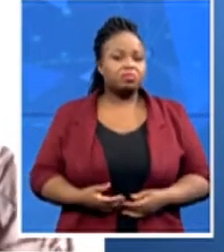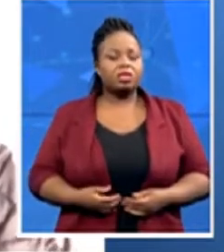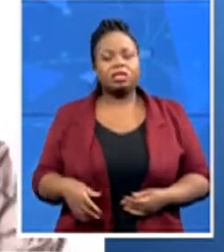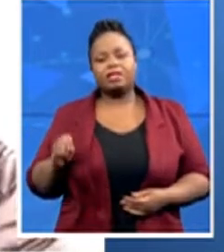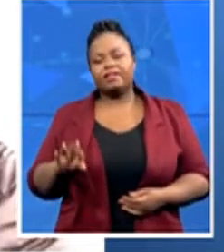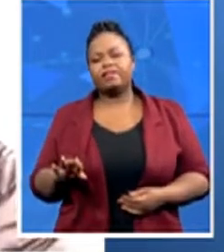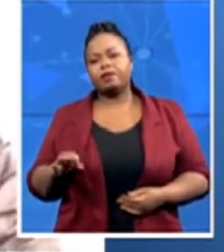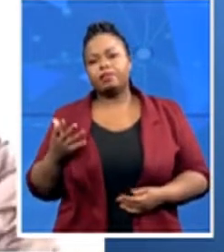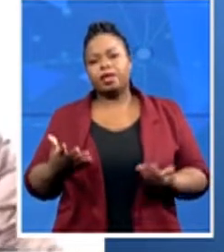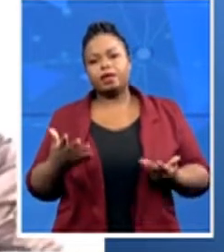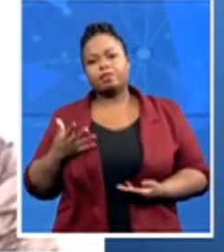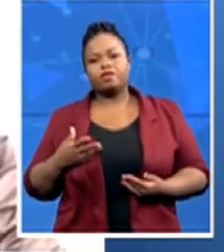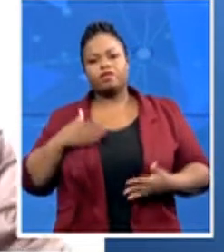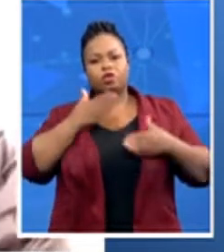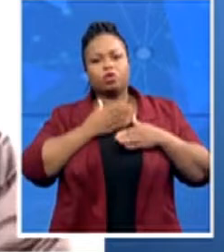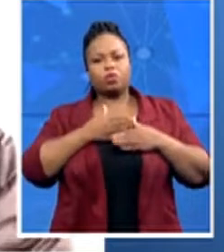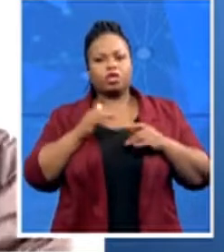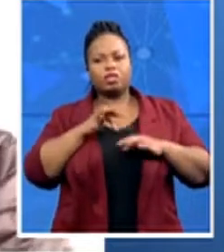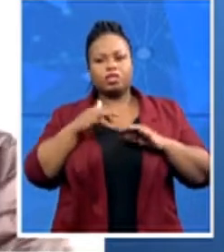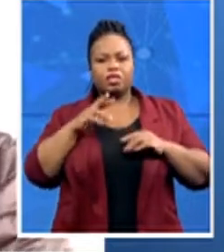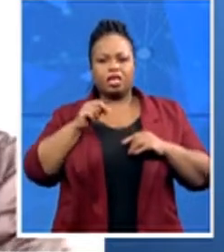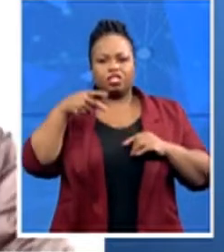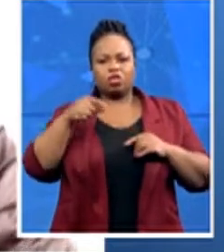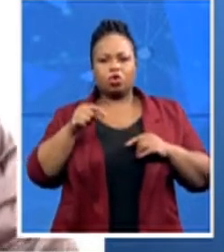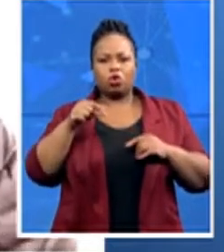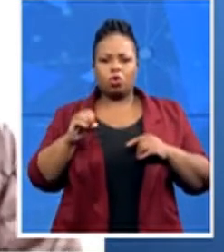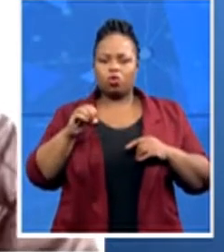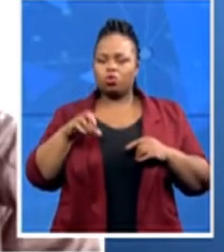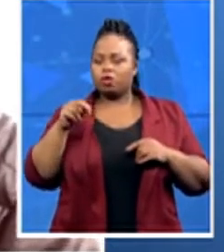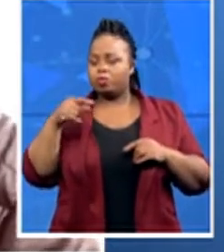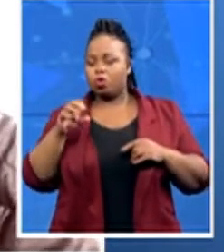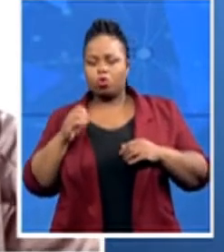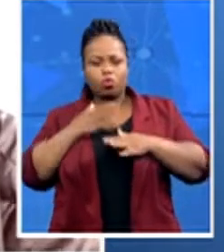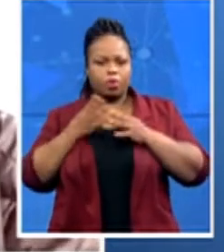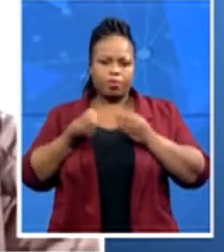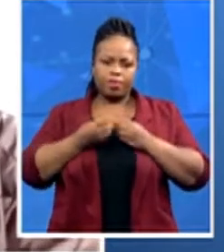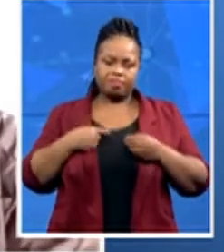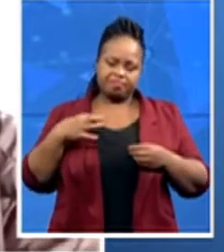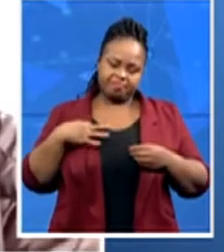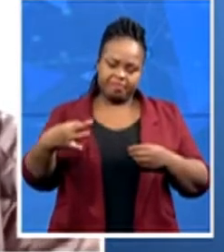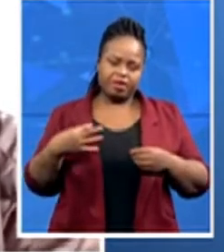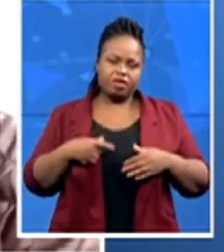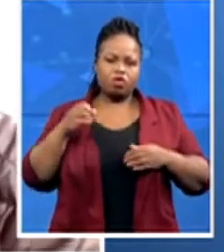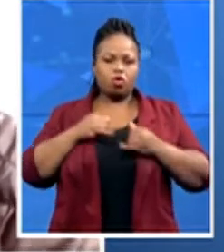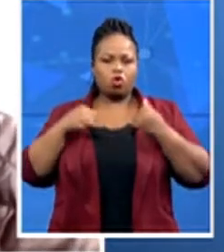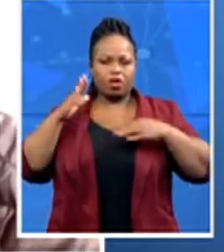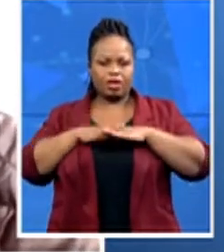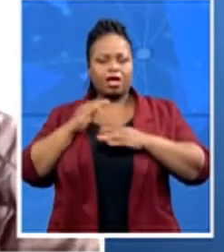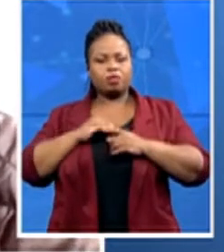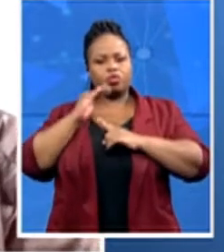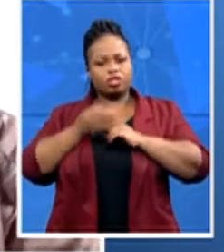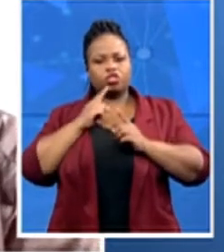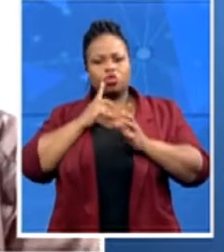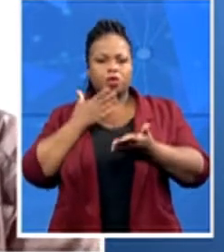society organizations, they can assist them to apply for a protection order online. It also provides the